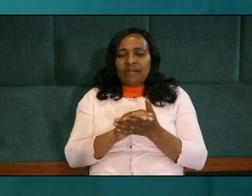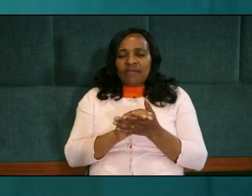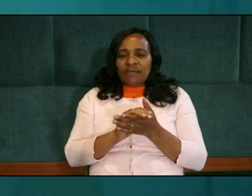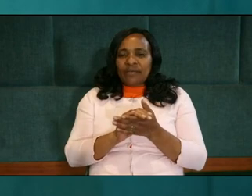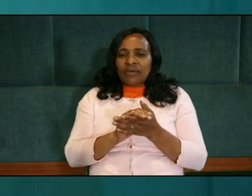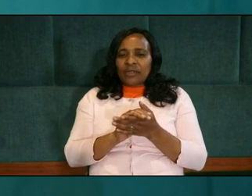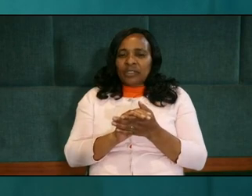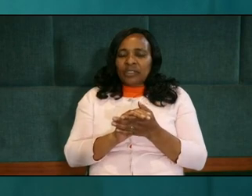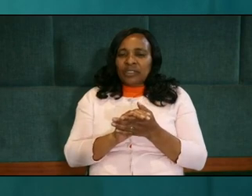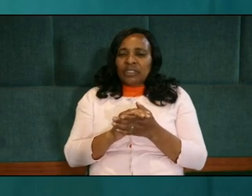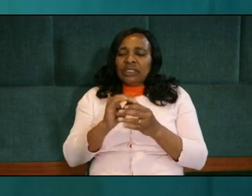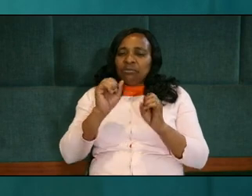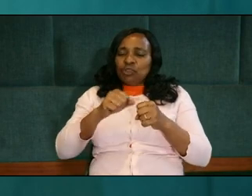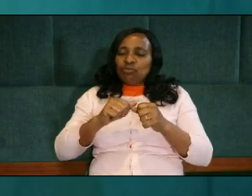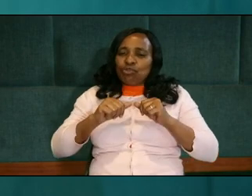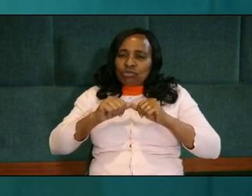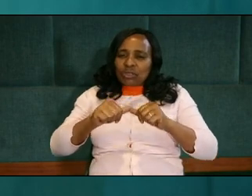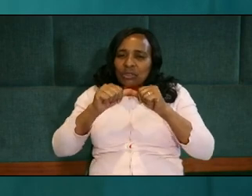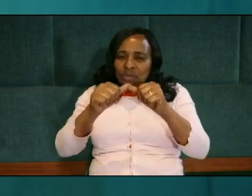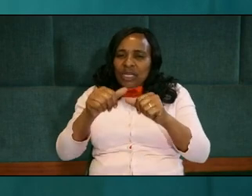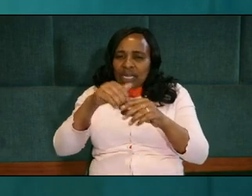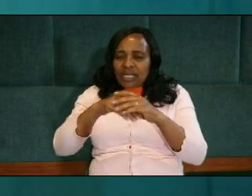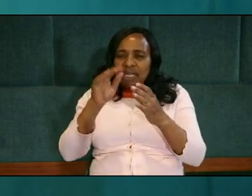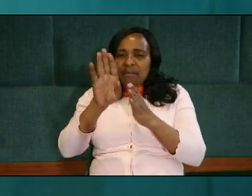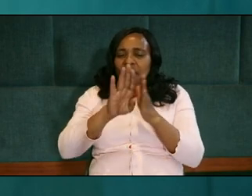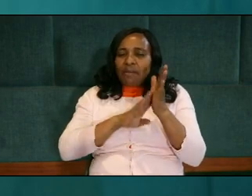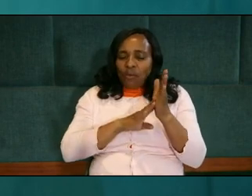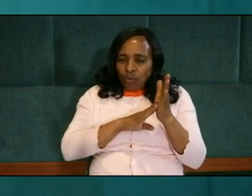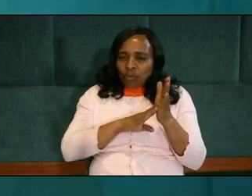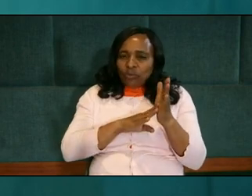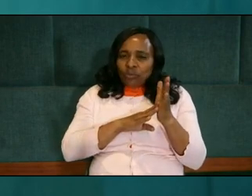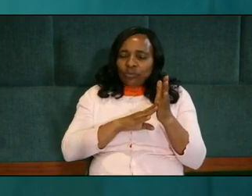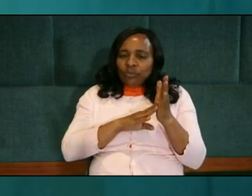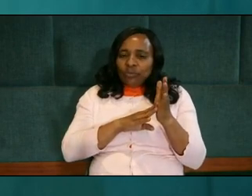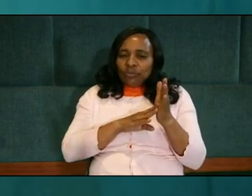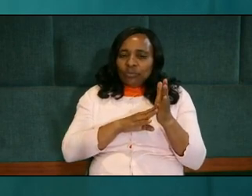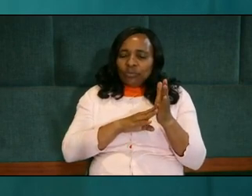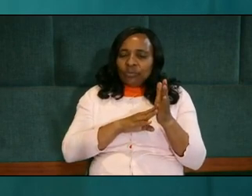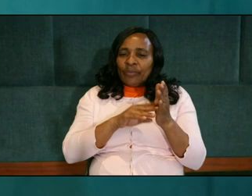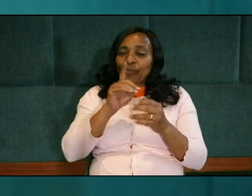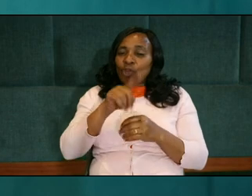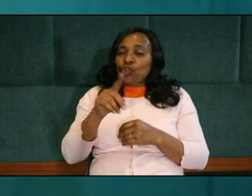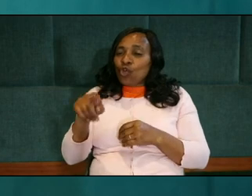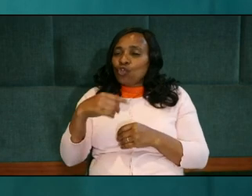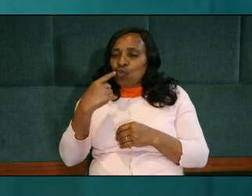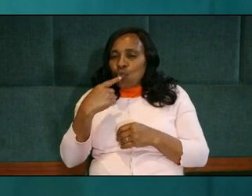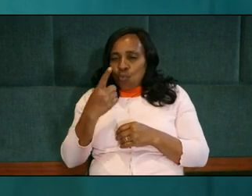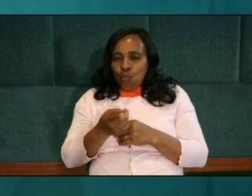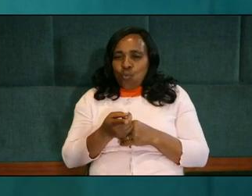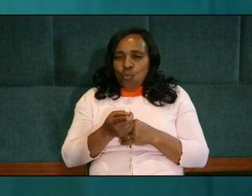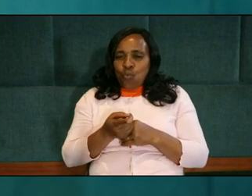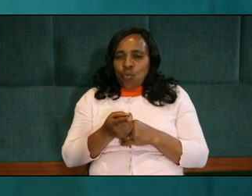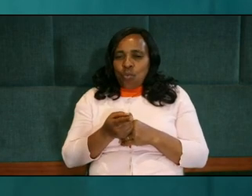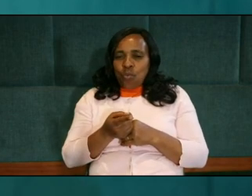is predominant in the Bible is those who